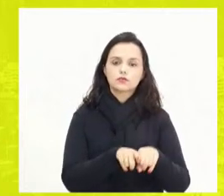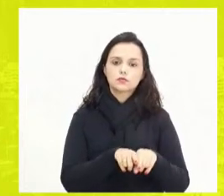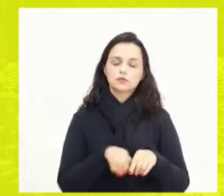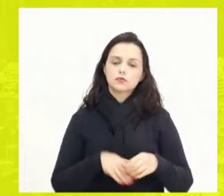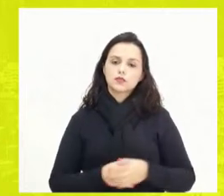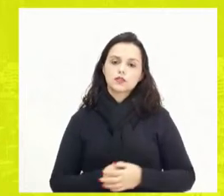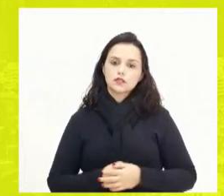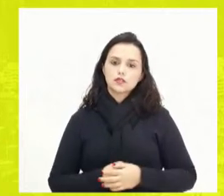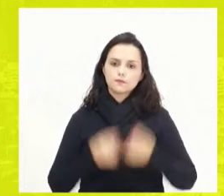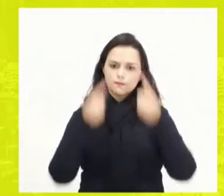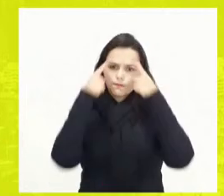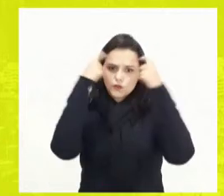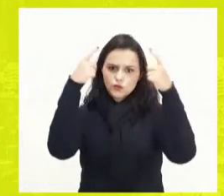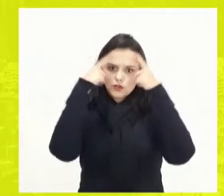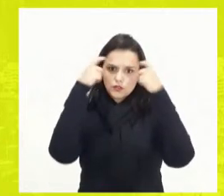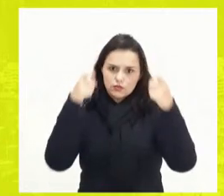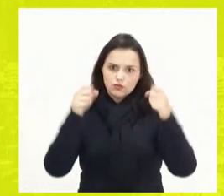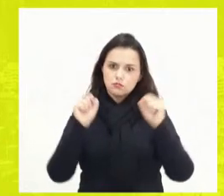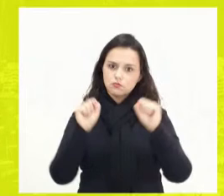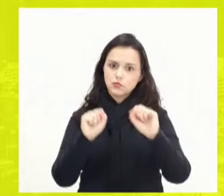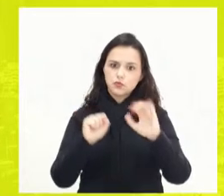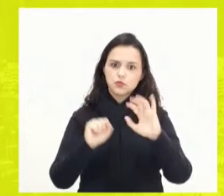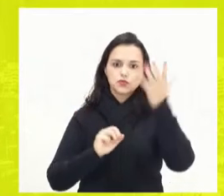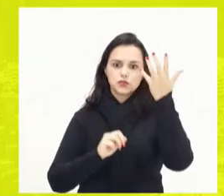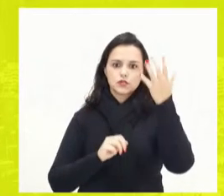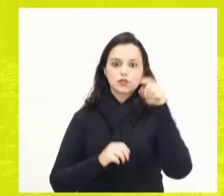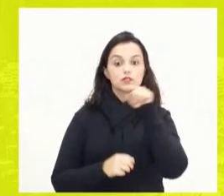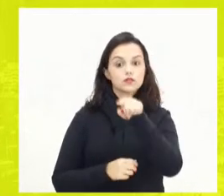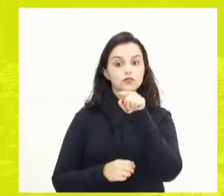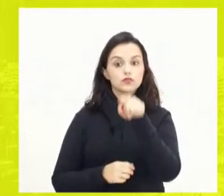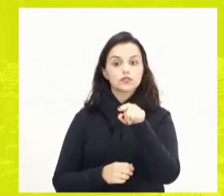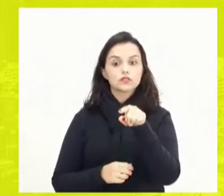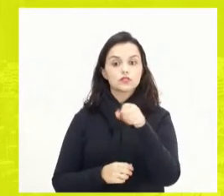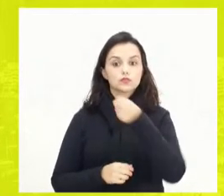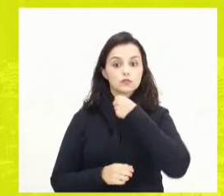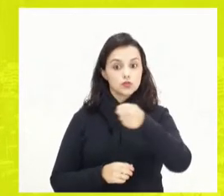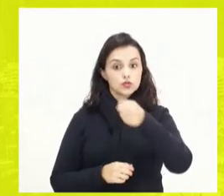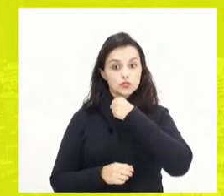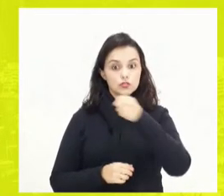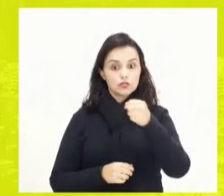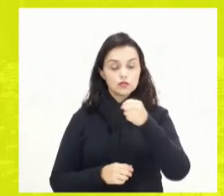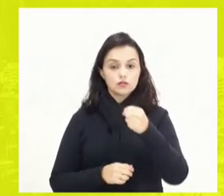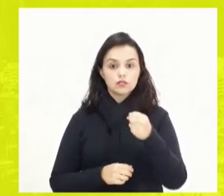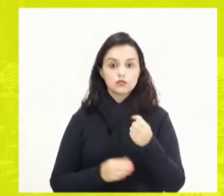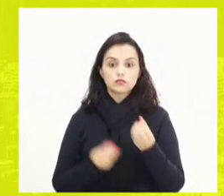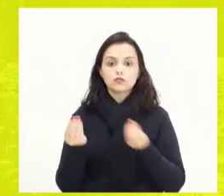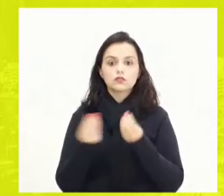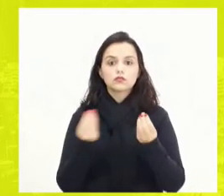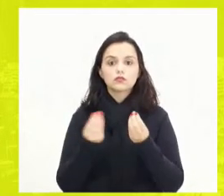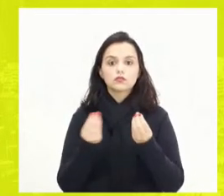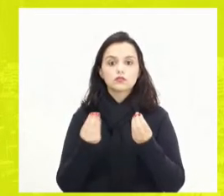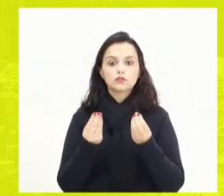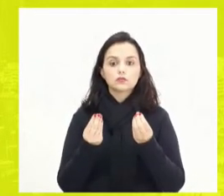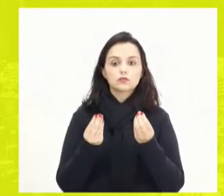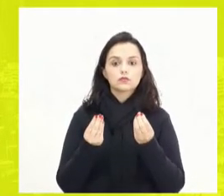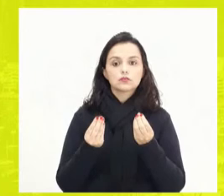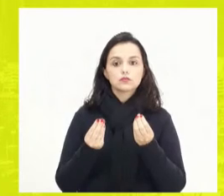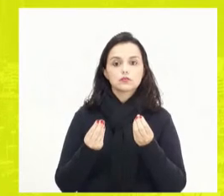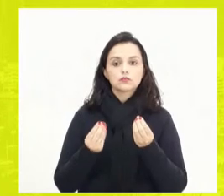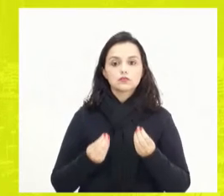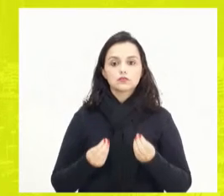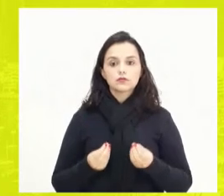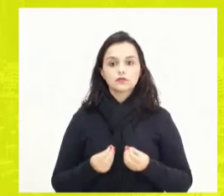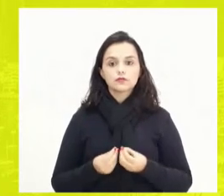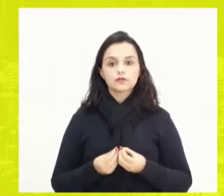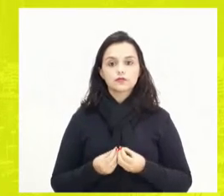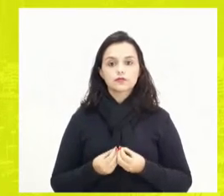heavy subjects you guys you talitha as a journalist how can you deal